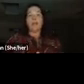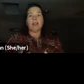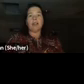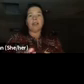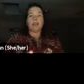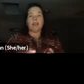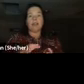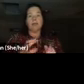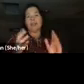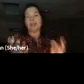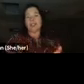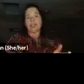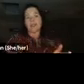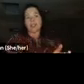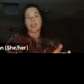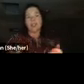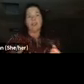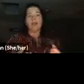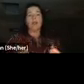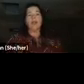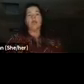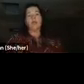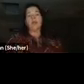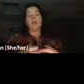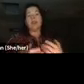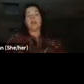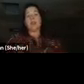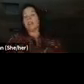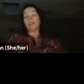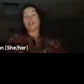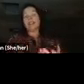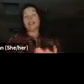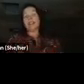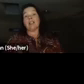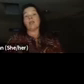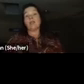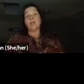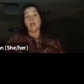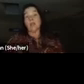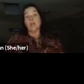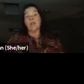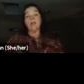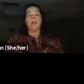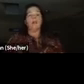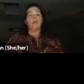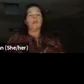And when I say done, I mean achieved. Although we know materially this isn't the case for all.